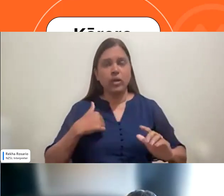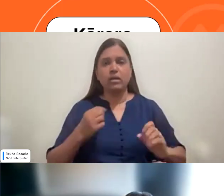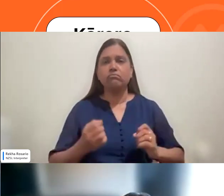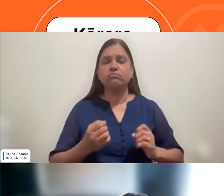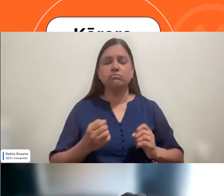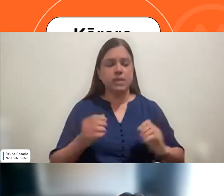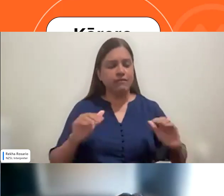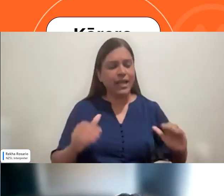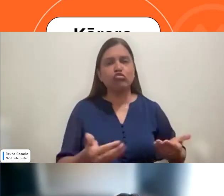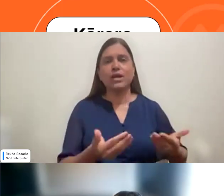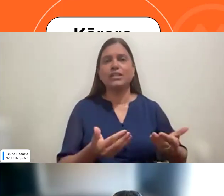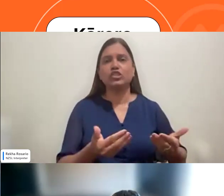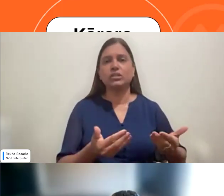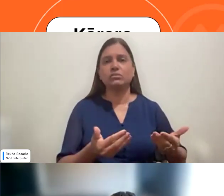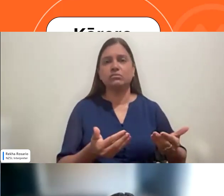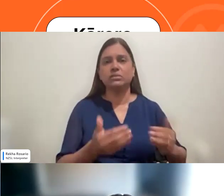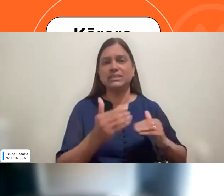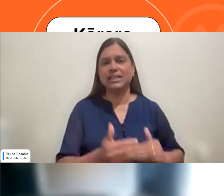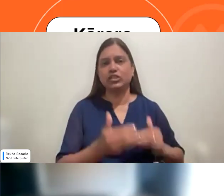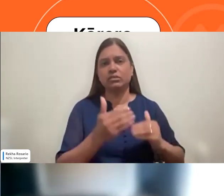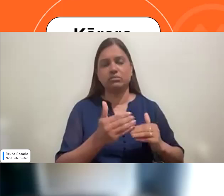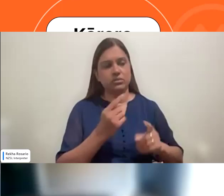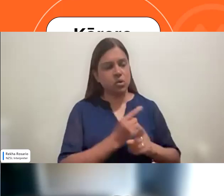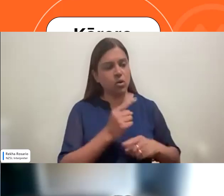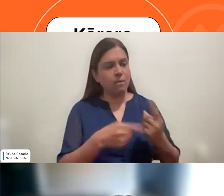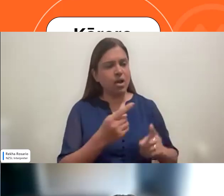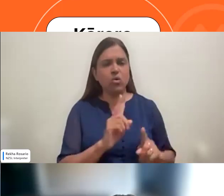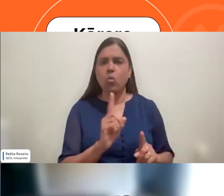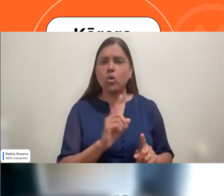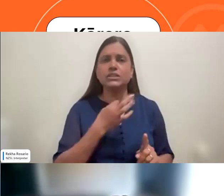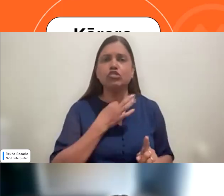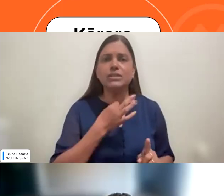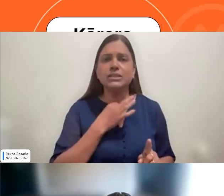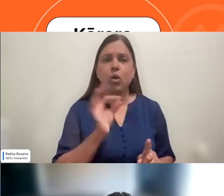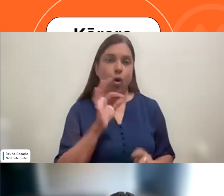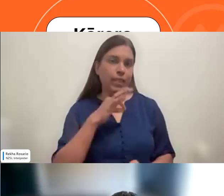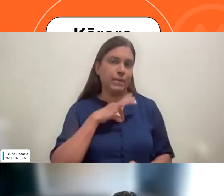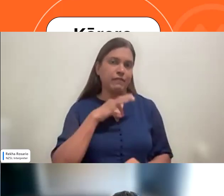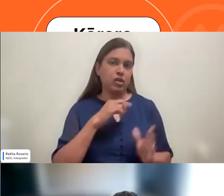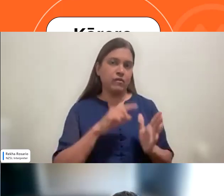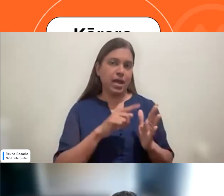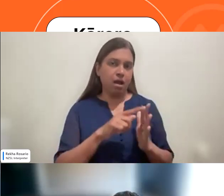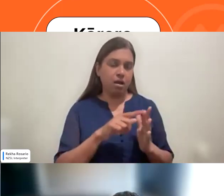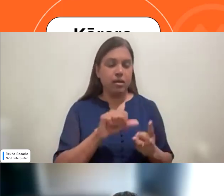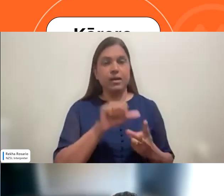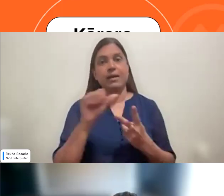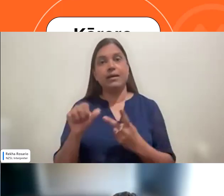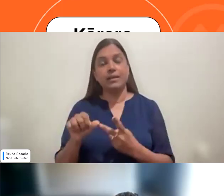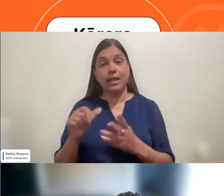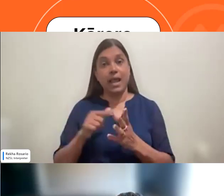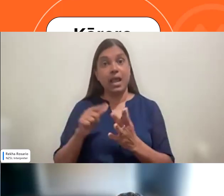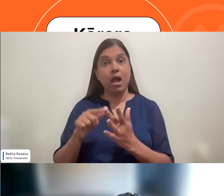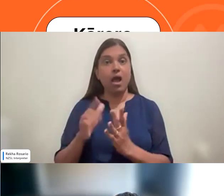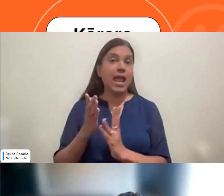general risks and benefits of AI. Then we have an AI and accessibility, talking about all the